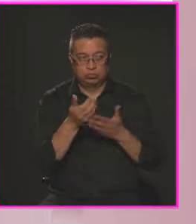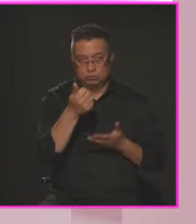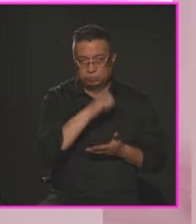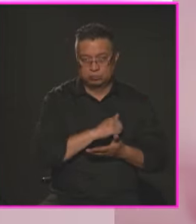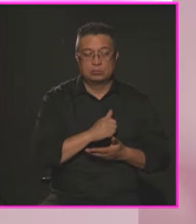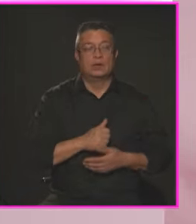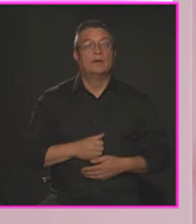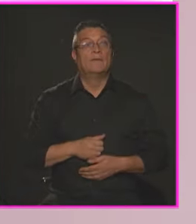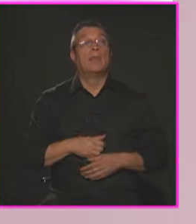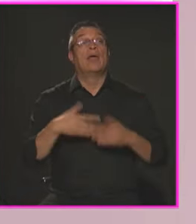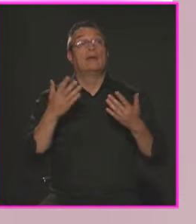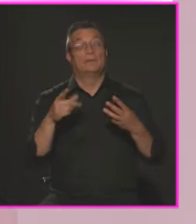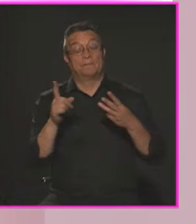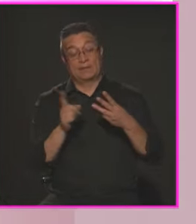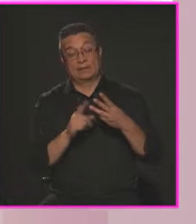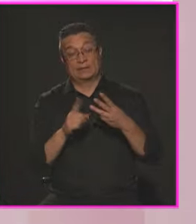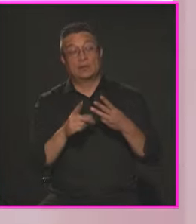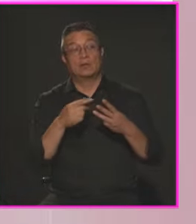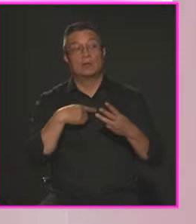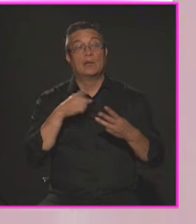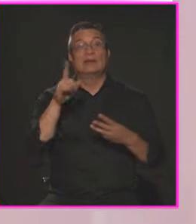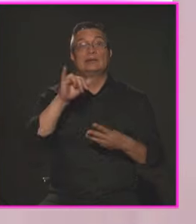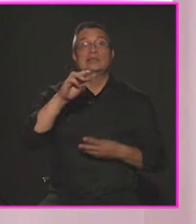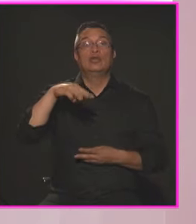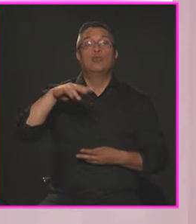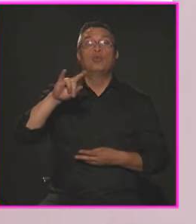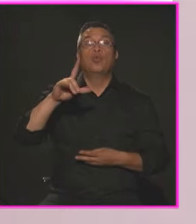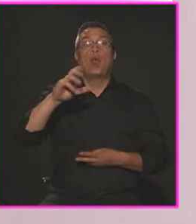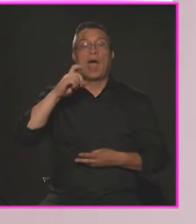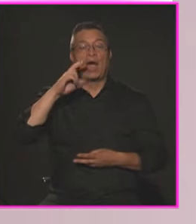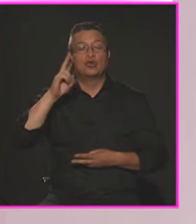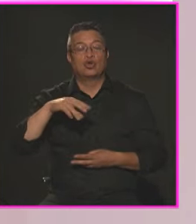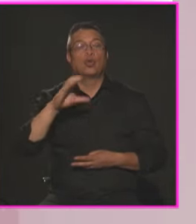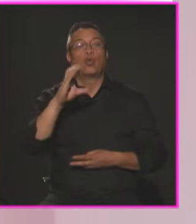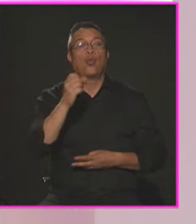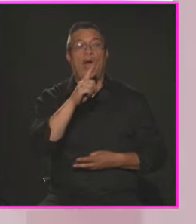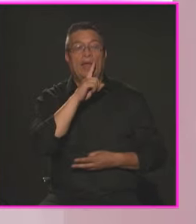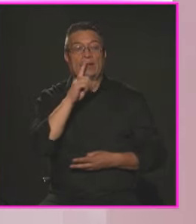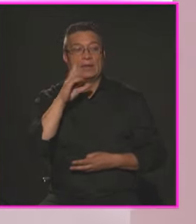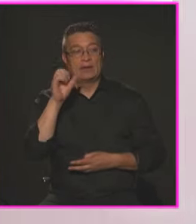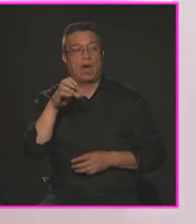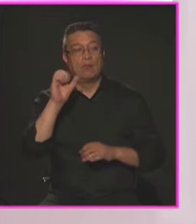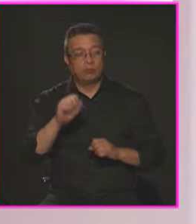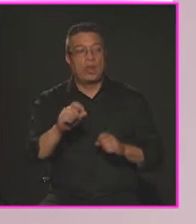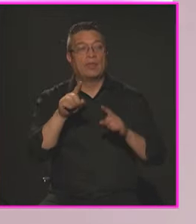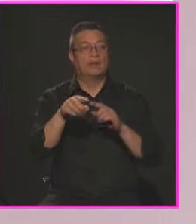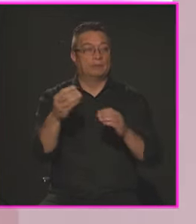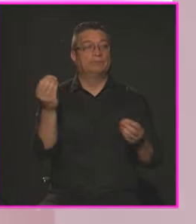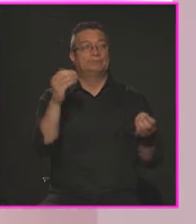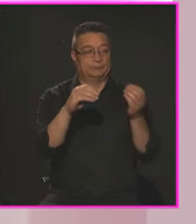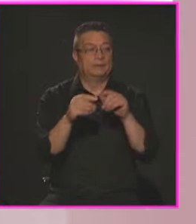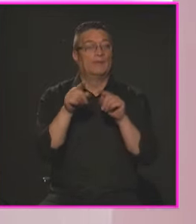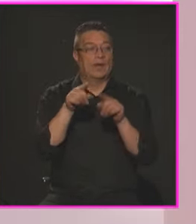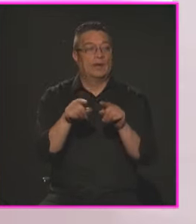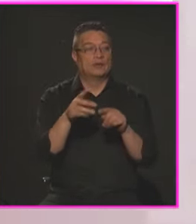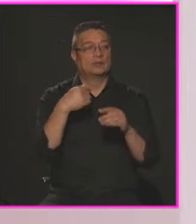is quantum simulation. You can build quantum systems, the kind I showed on the previous slide, or two-dimensional systems